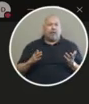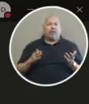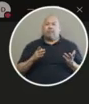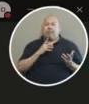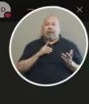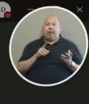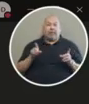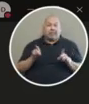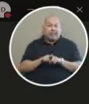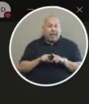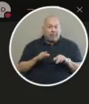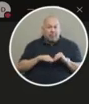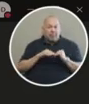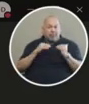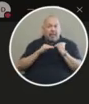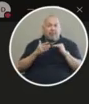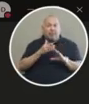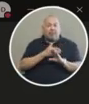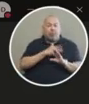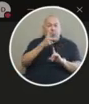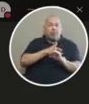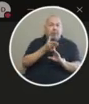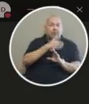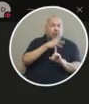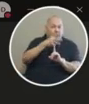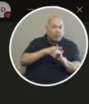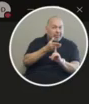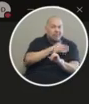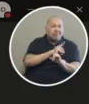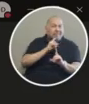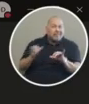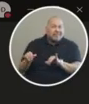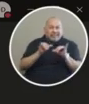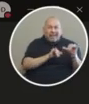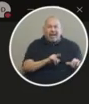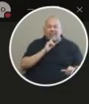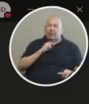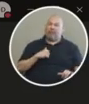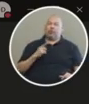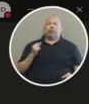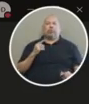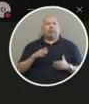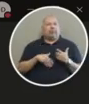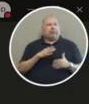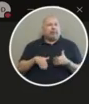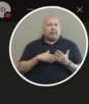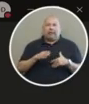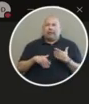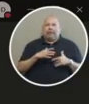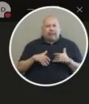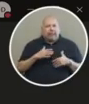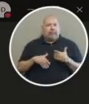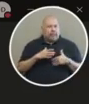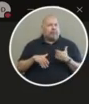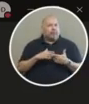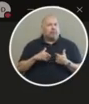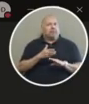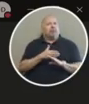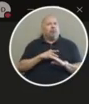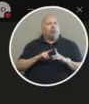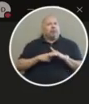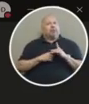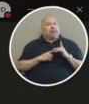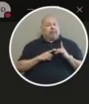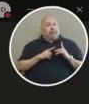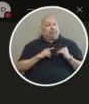at the same level it was 3 months ago or 4 months ago. And so I'm going to have to ramp up to get to the level I was before and to get to the